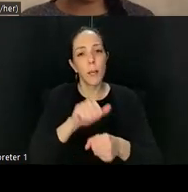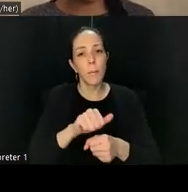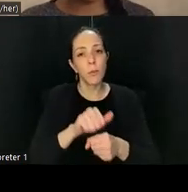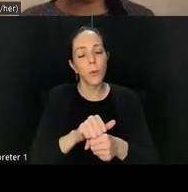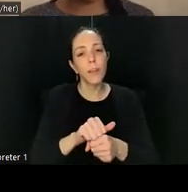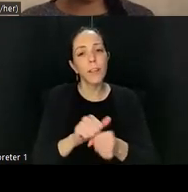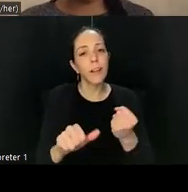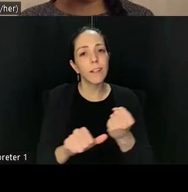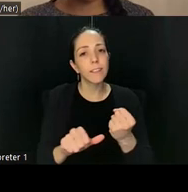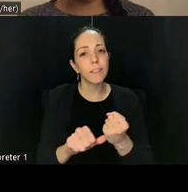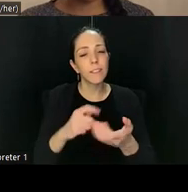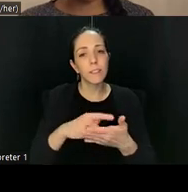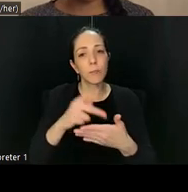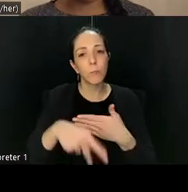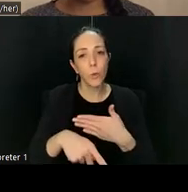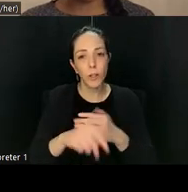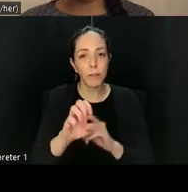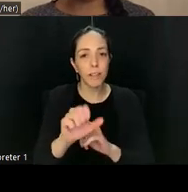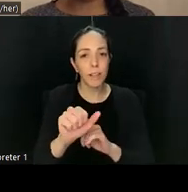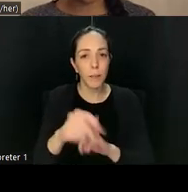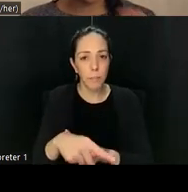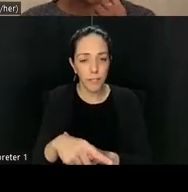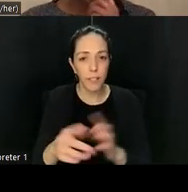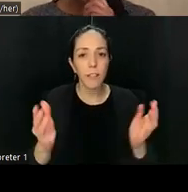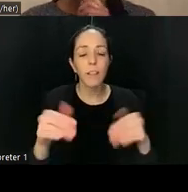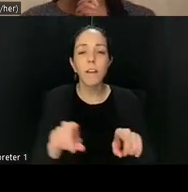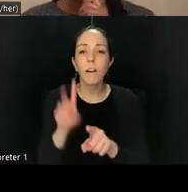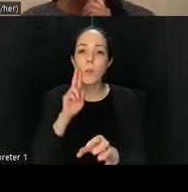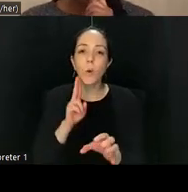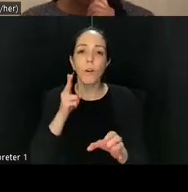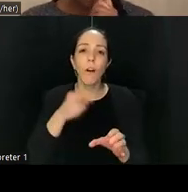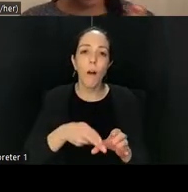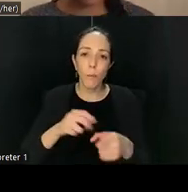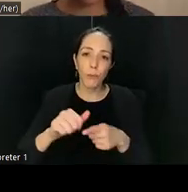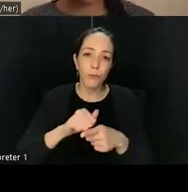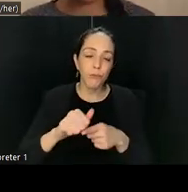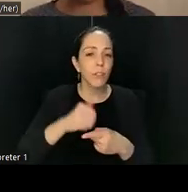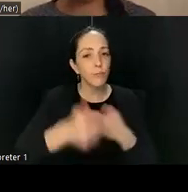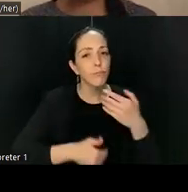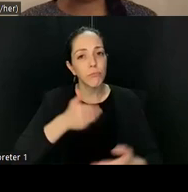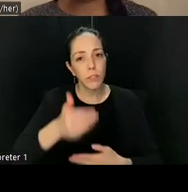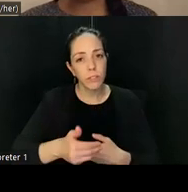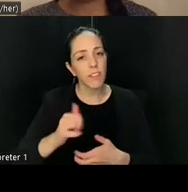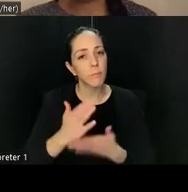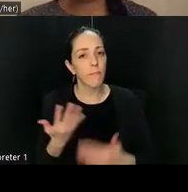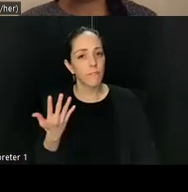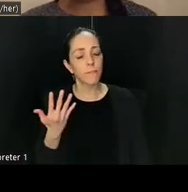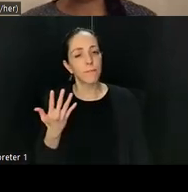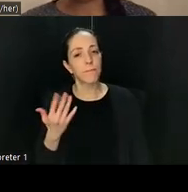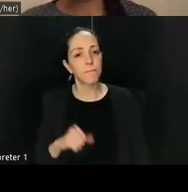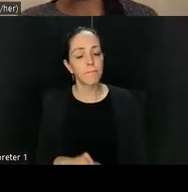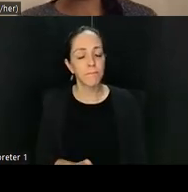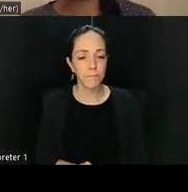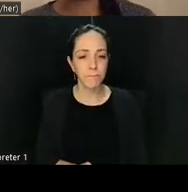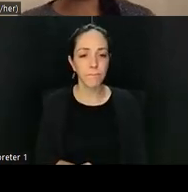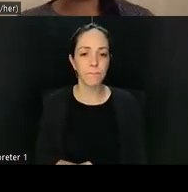program type of benefits, as well as the onboarding process and training, which is part 5. So this